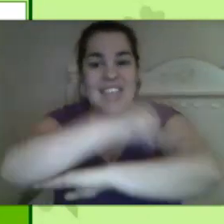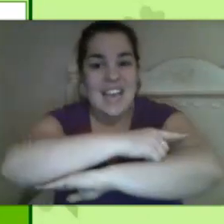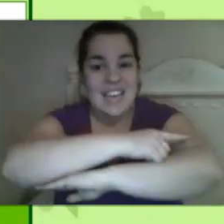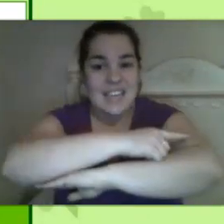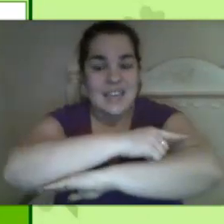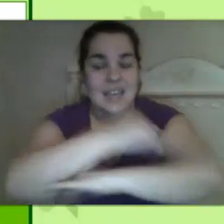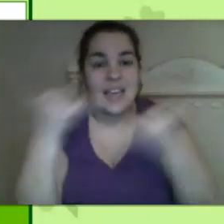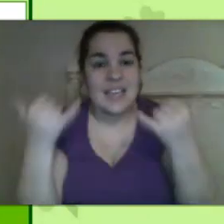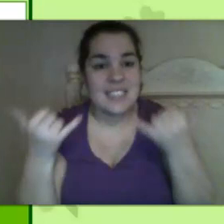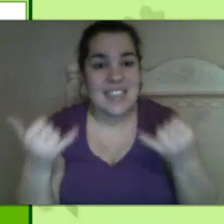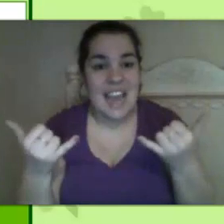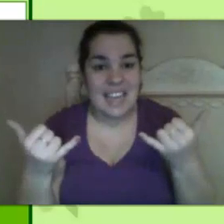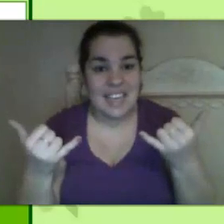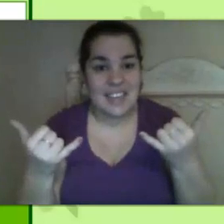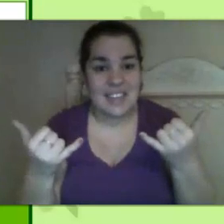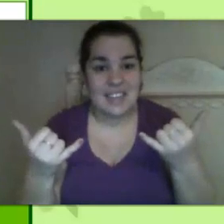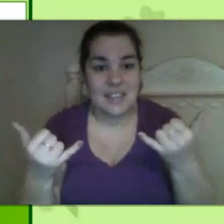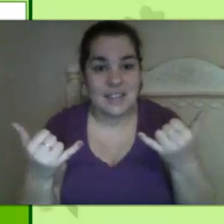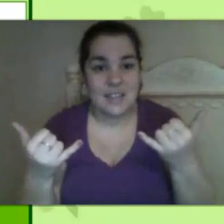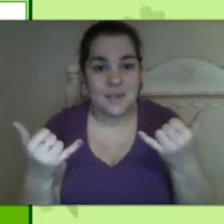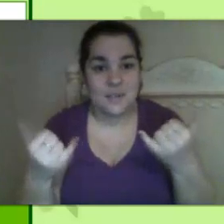What day is today?